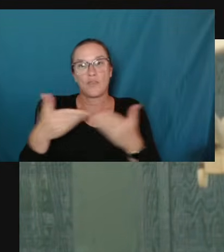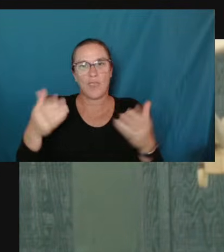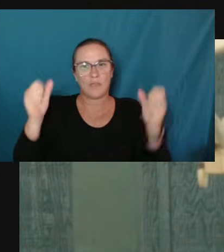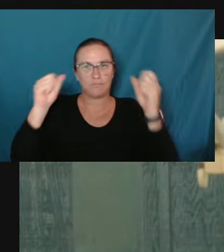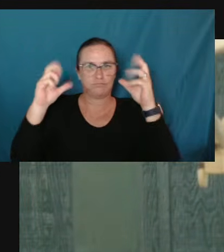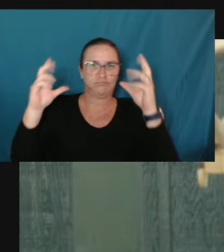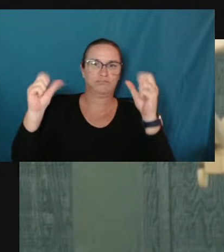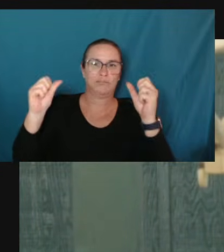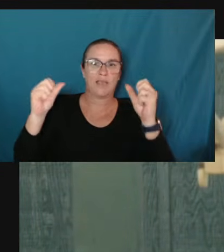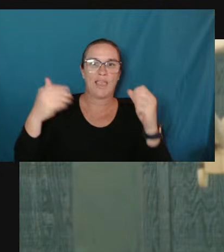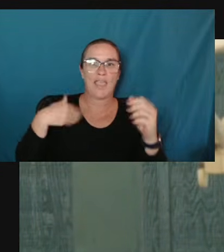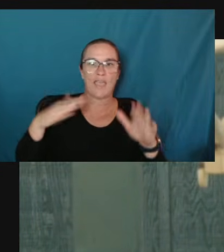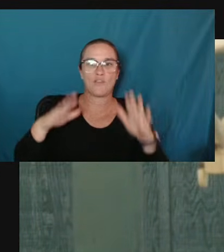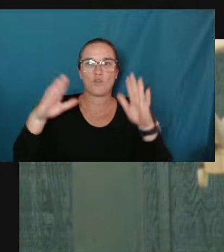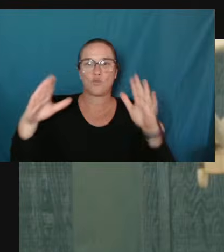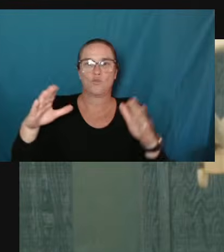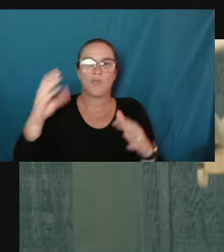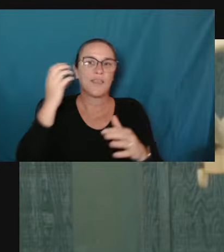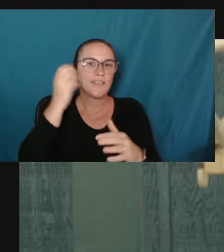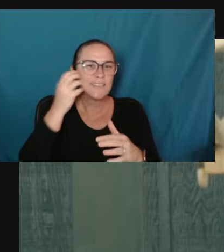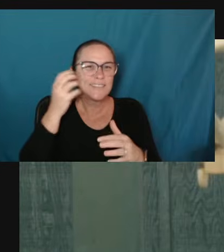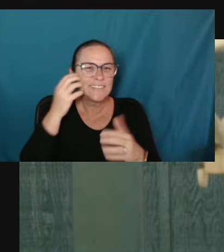cell service in Halapē.